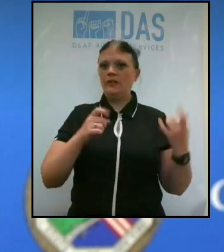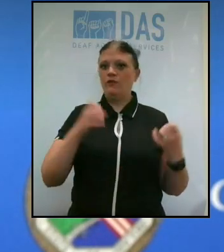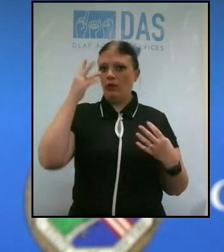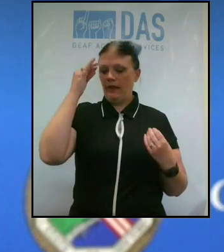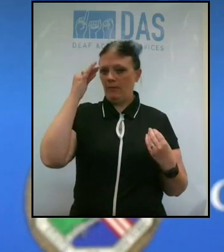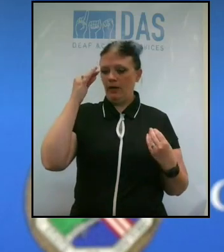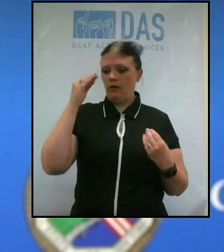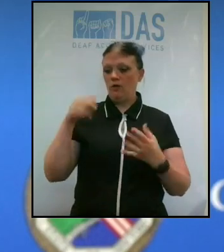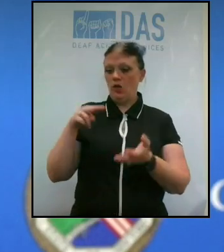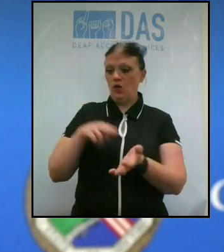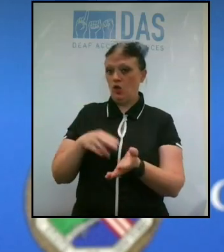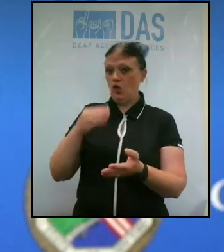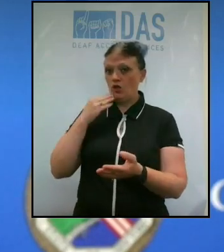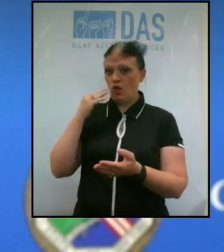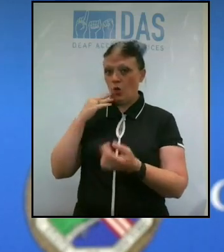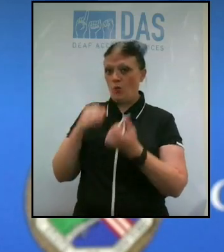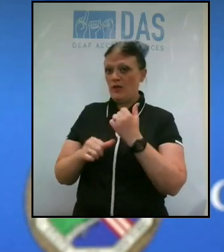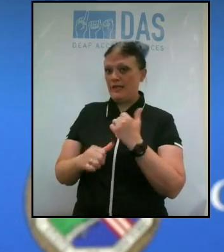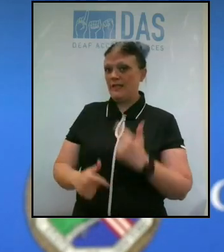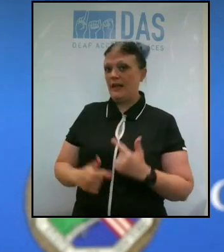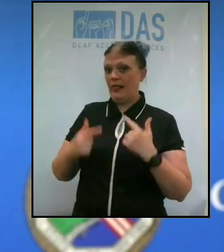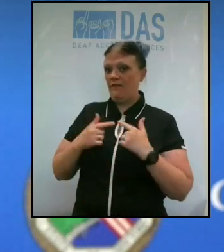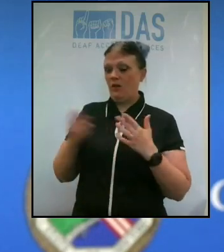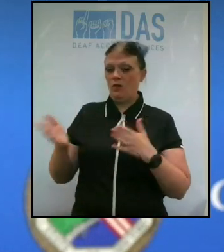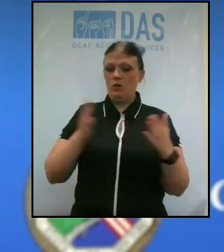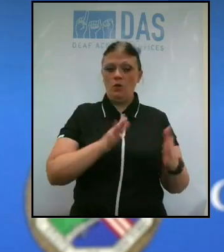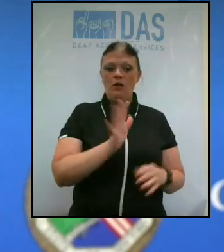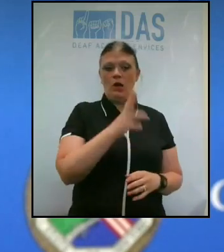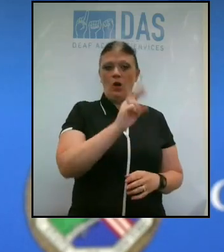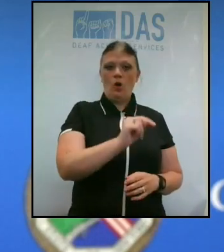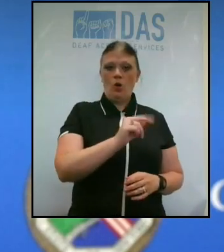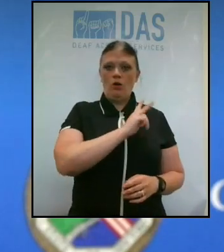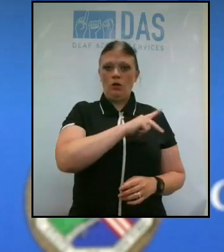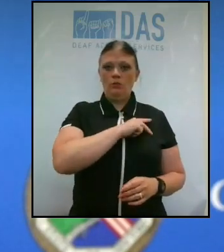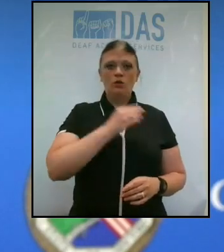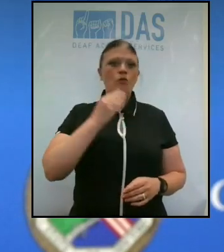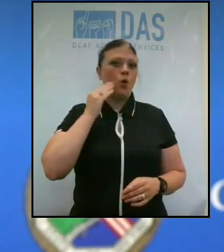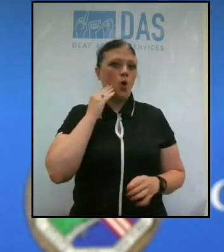those that are in a nursing home, assisted living facility, or those that are just in their own personal residence.